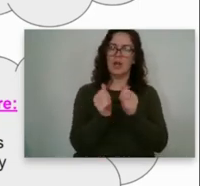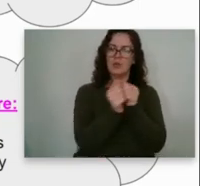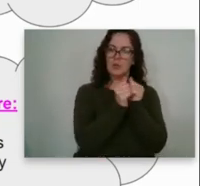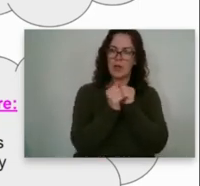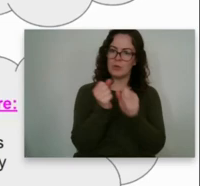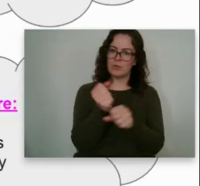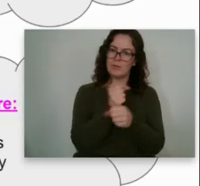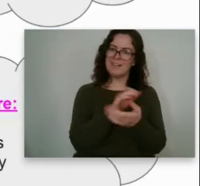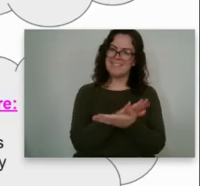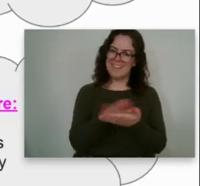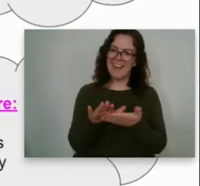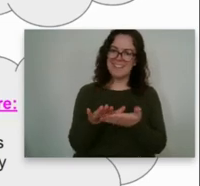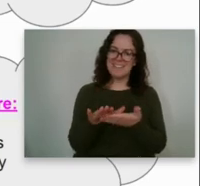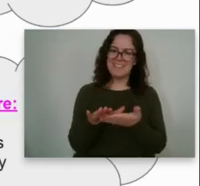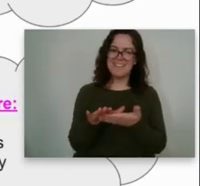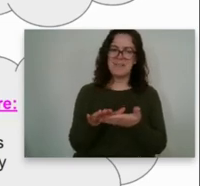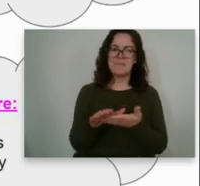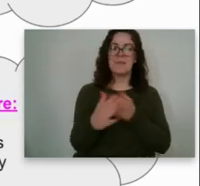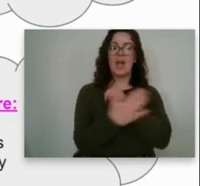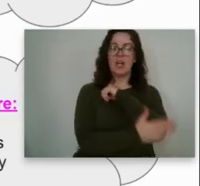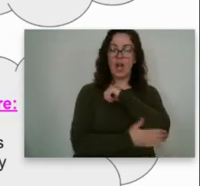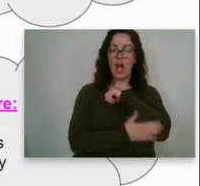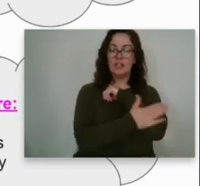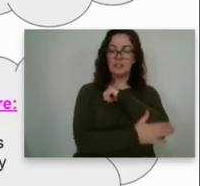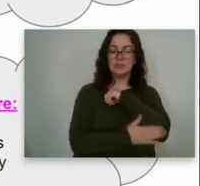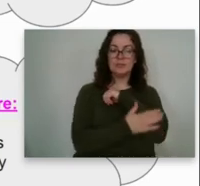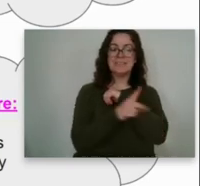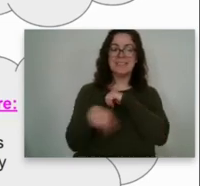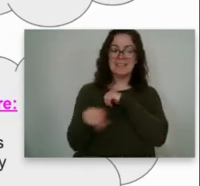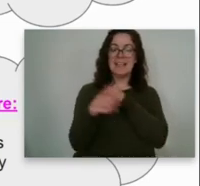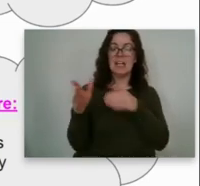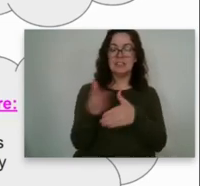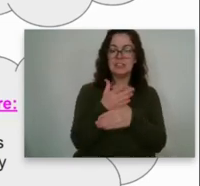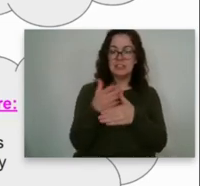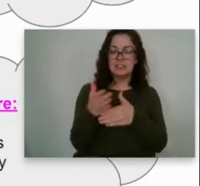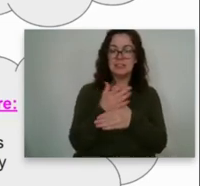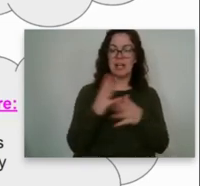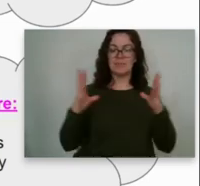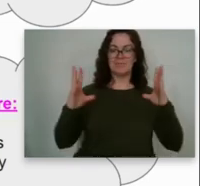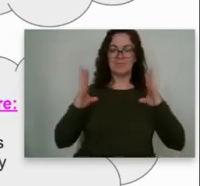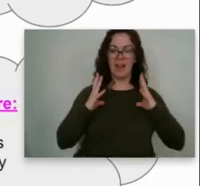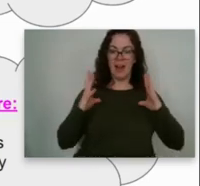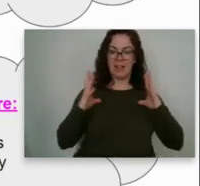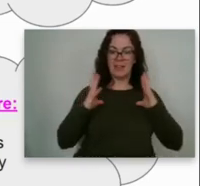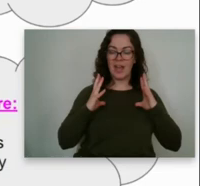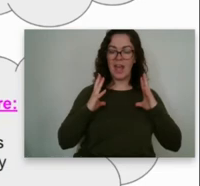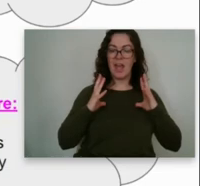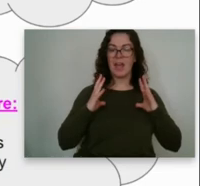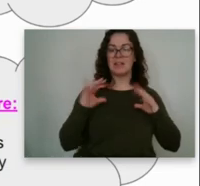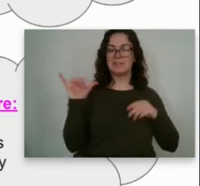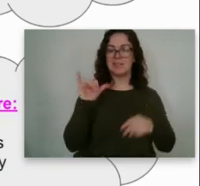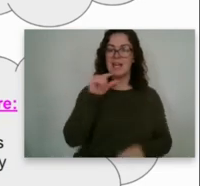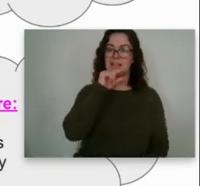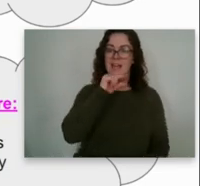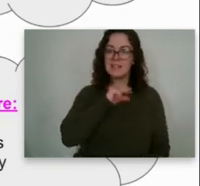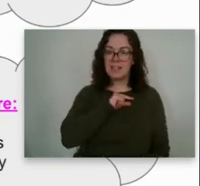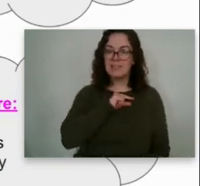nice. Countries, they share holidays that are worldwide, like Thanksgiving.